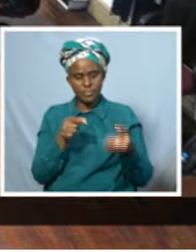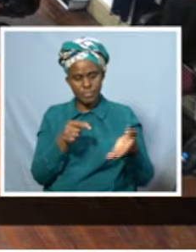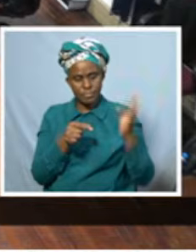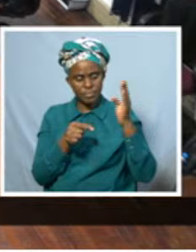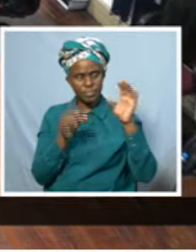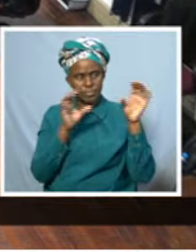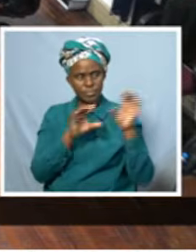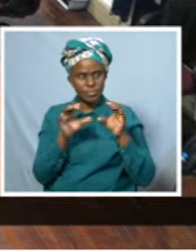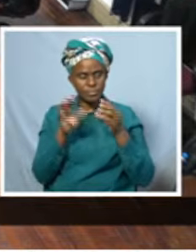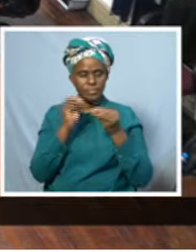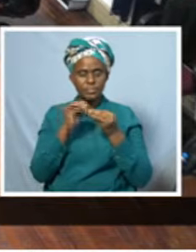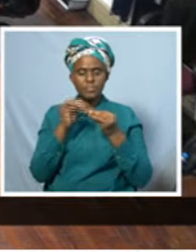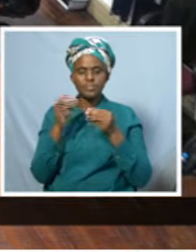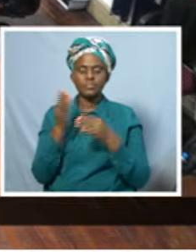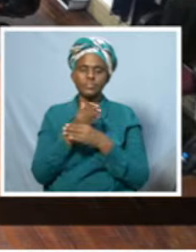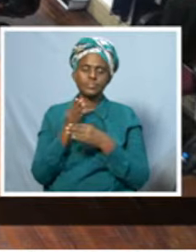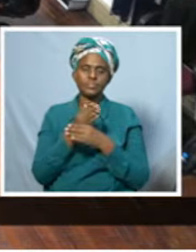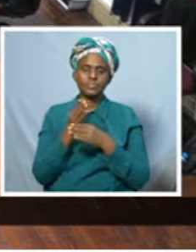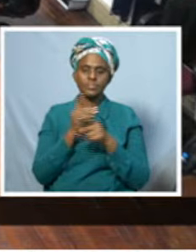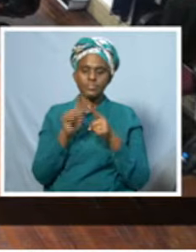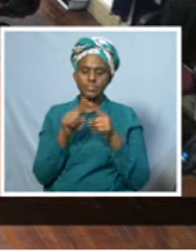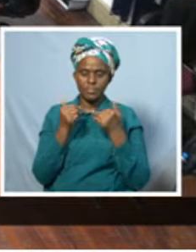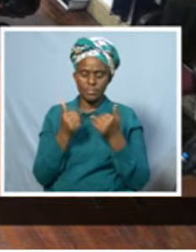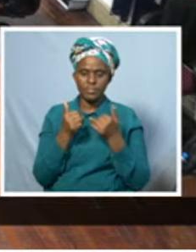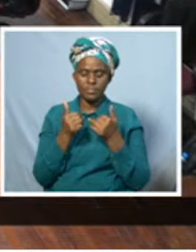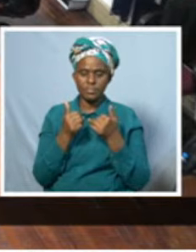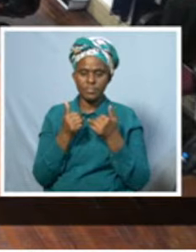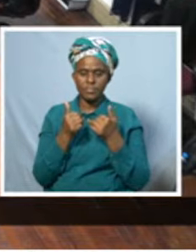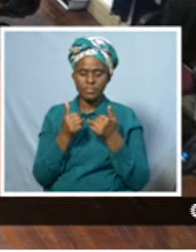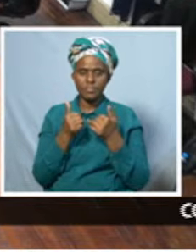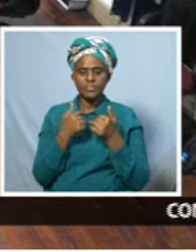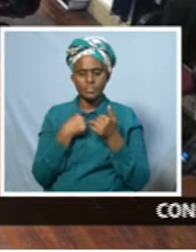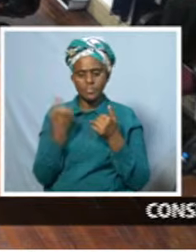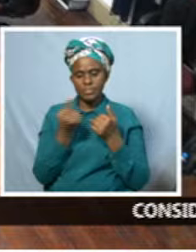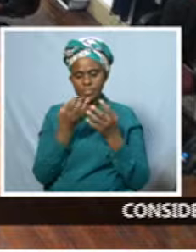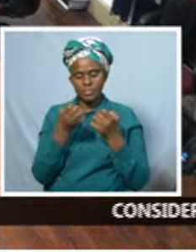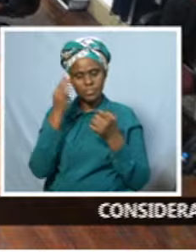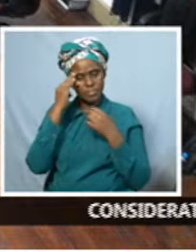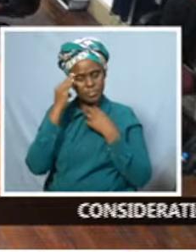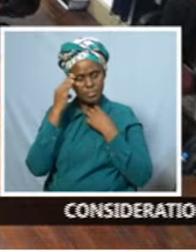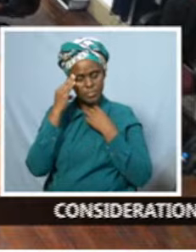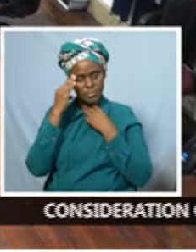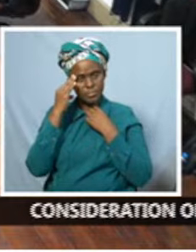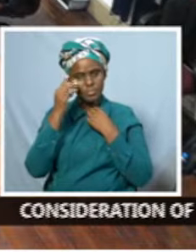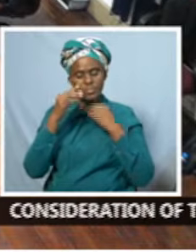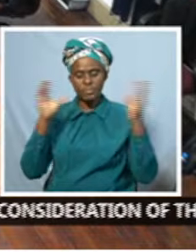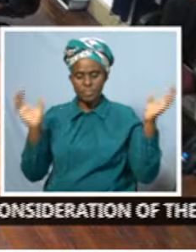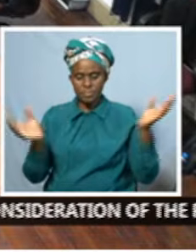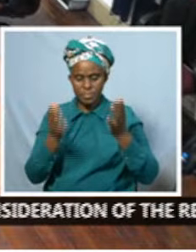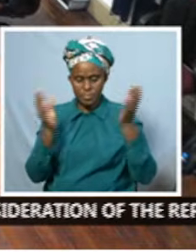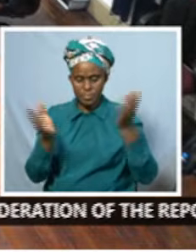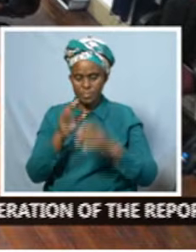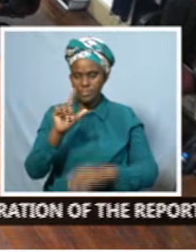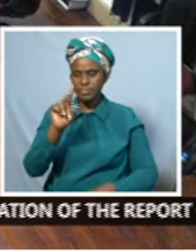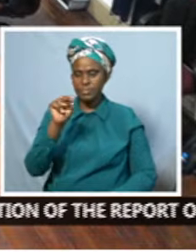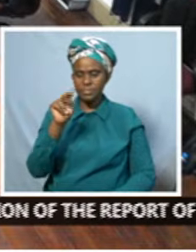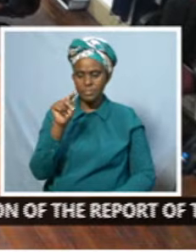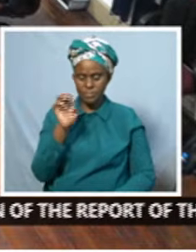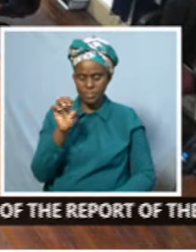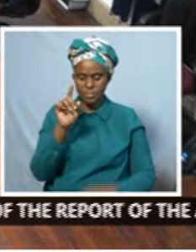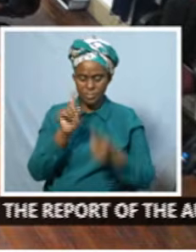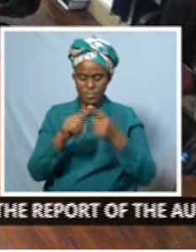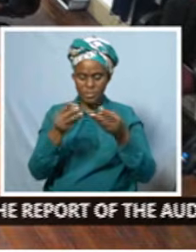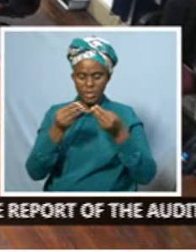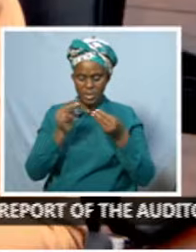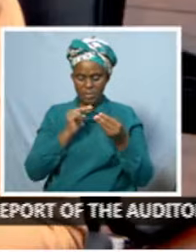and do a lot of businesses. However, I would like to encourage LUNTE to